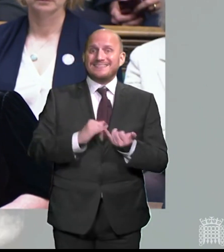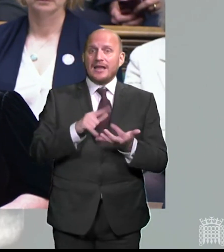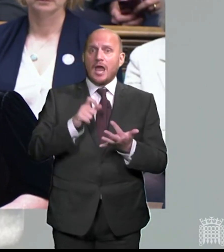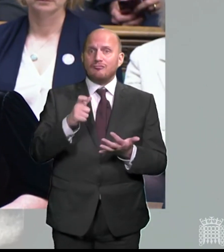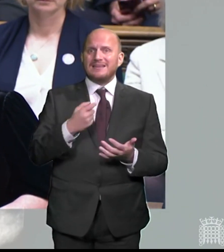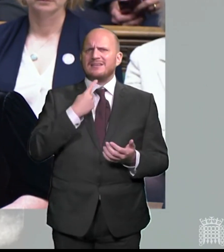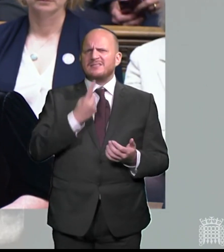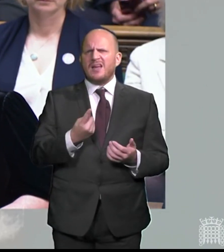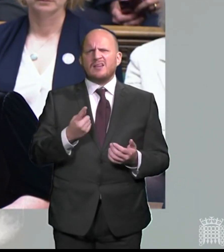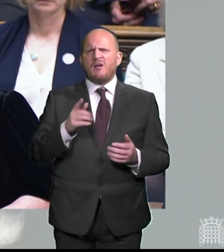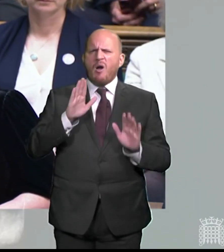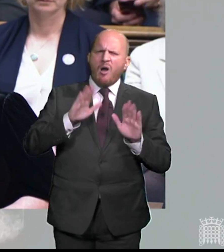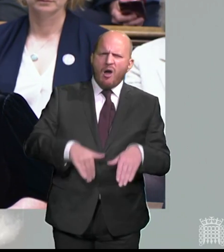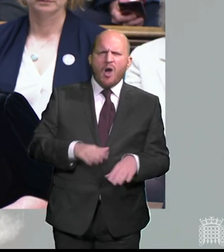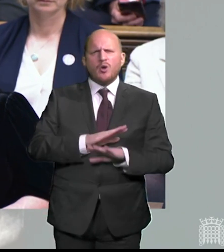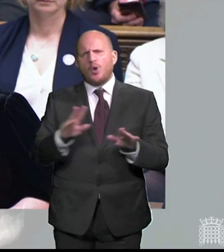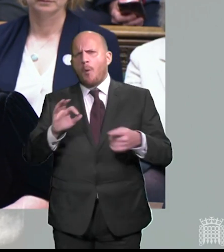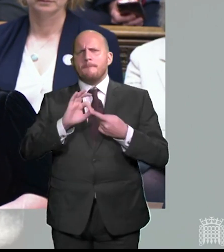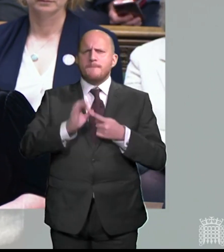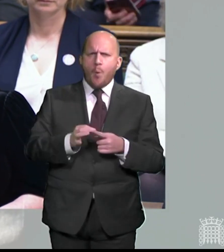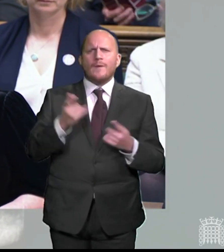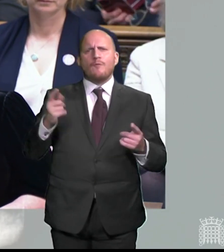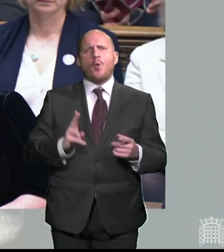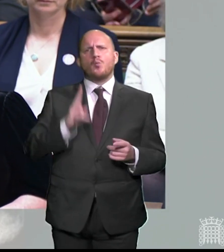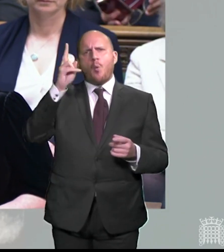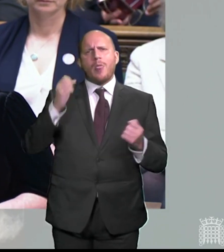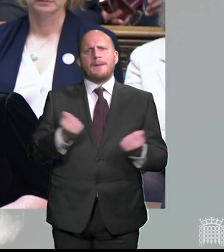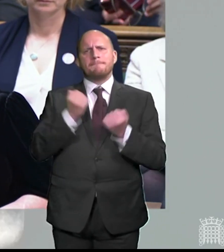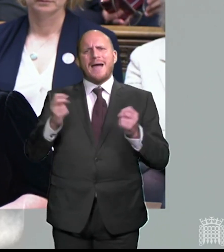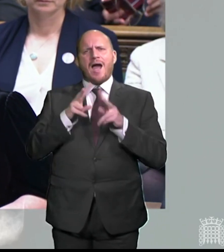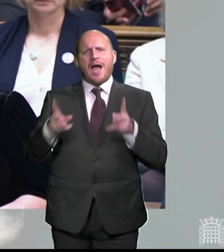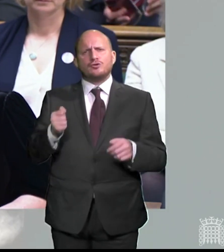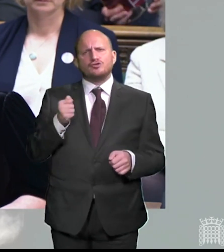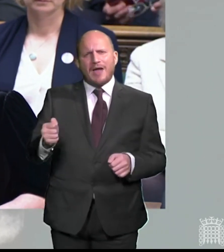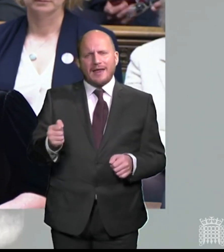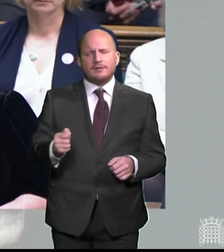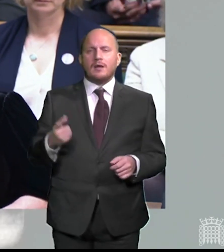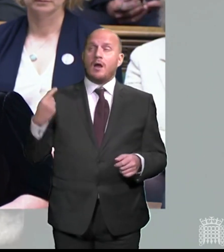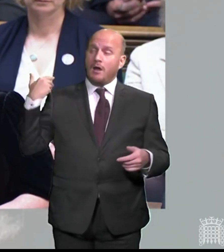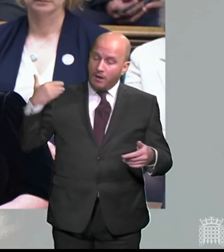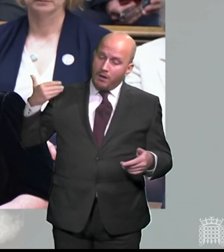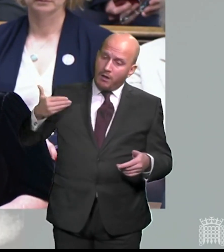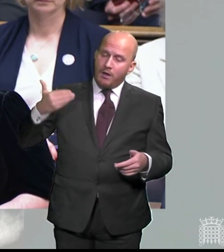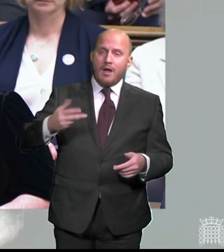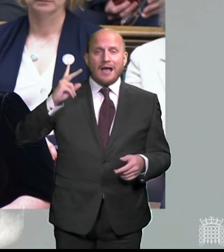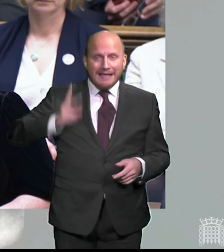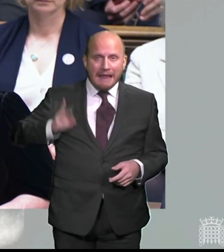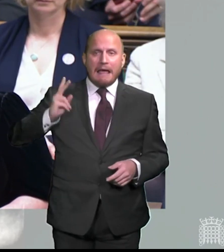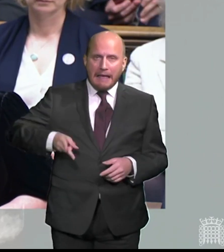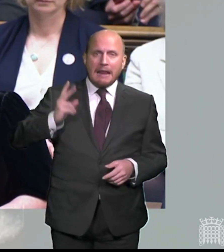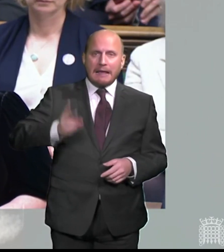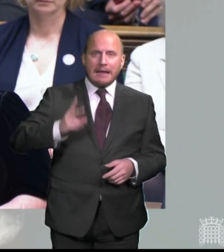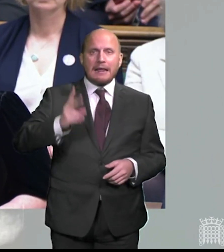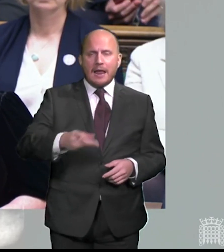from Telford and across Shropshire. This Sunday, Hope House is holding an online fundraiser called the Big Night In, and